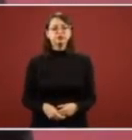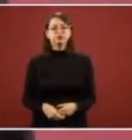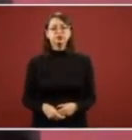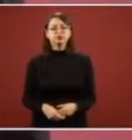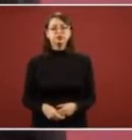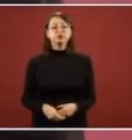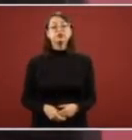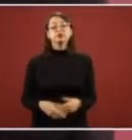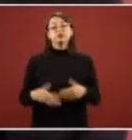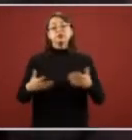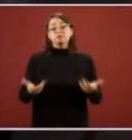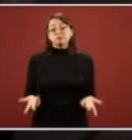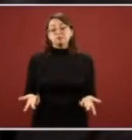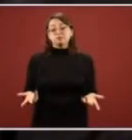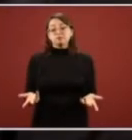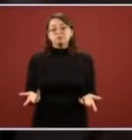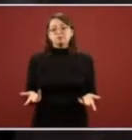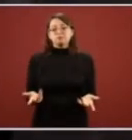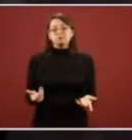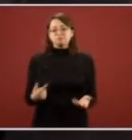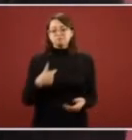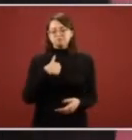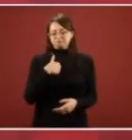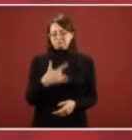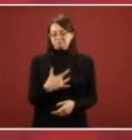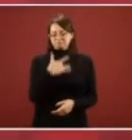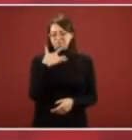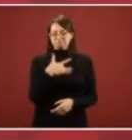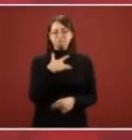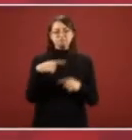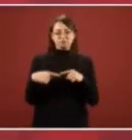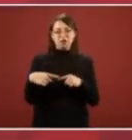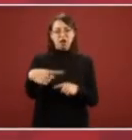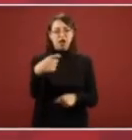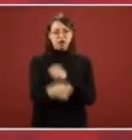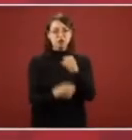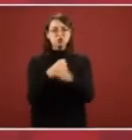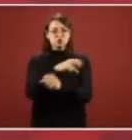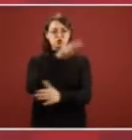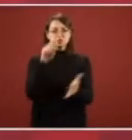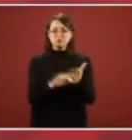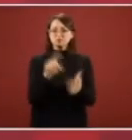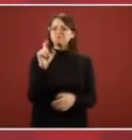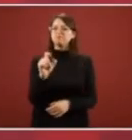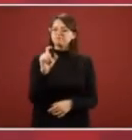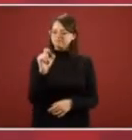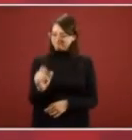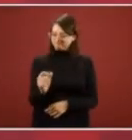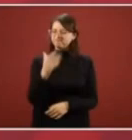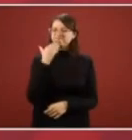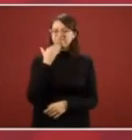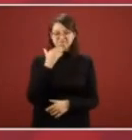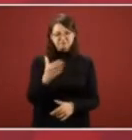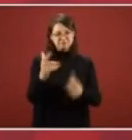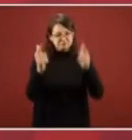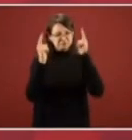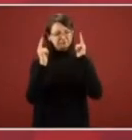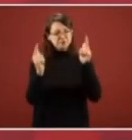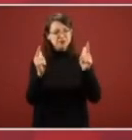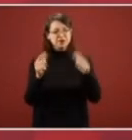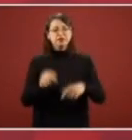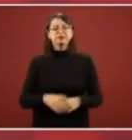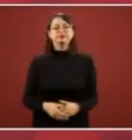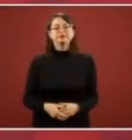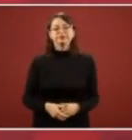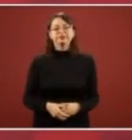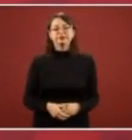confianza. So then, I am confident. Este año nos va a ir bien. That this year it will go Tenemos, well for us. Como lo he